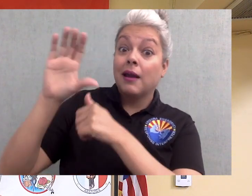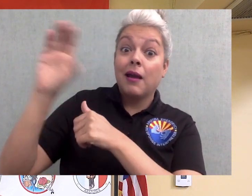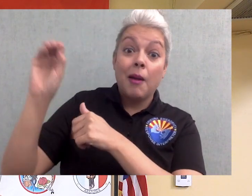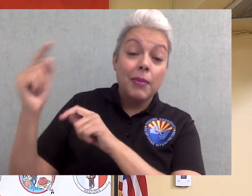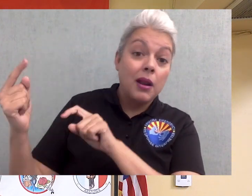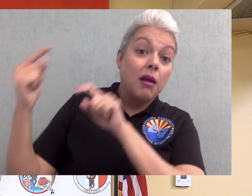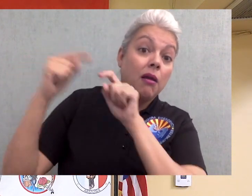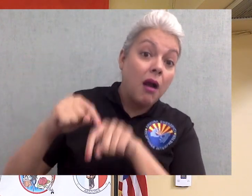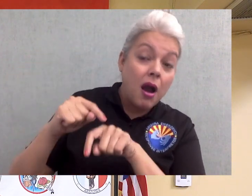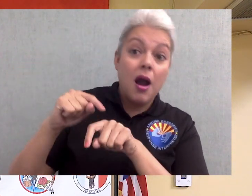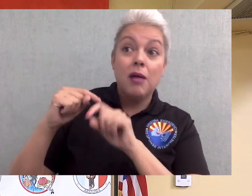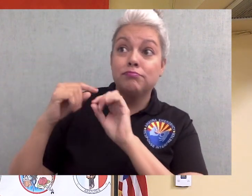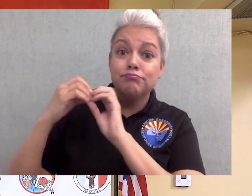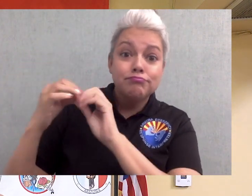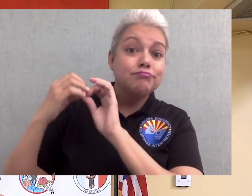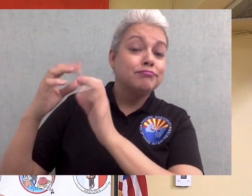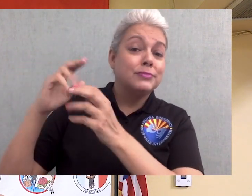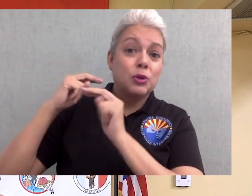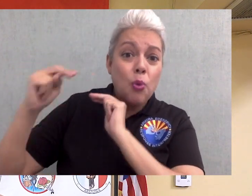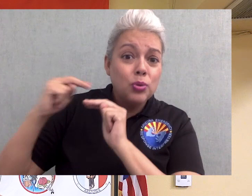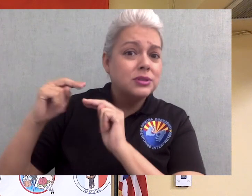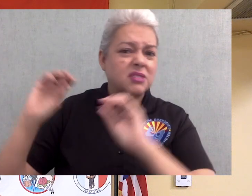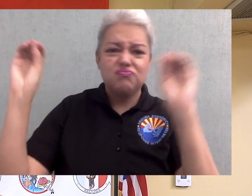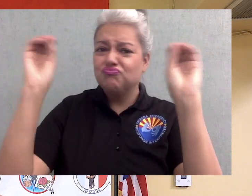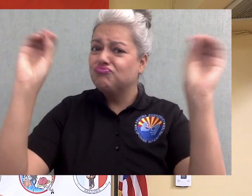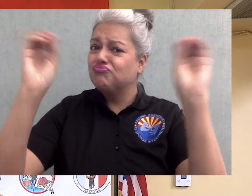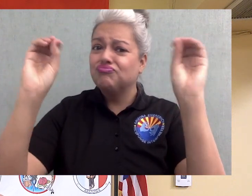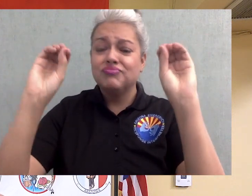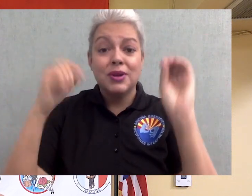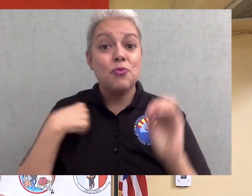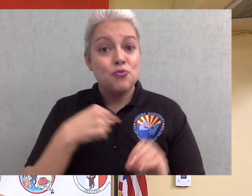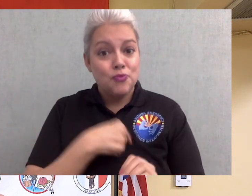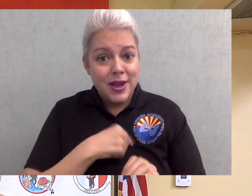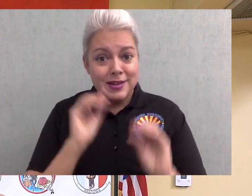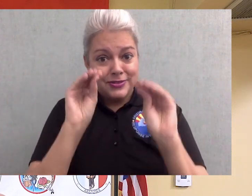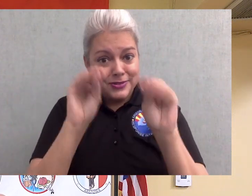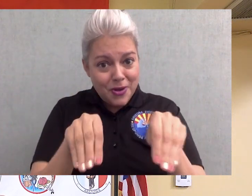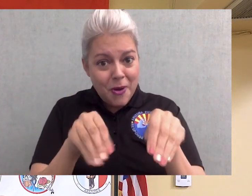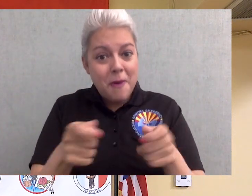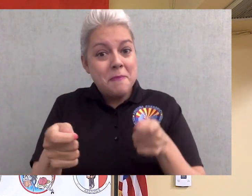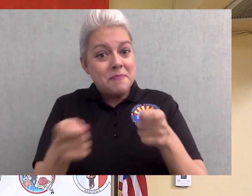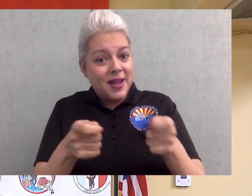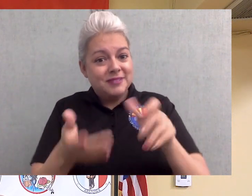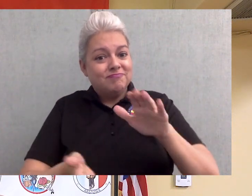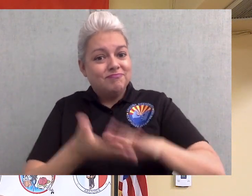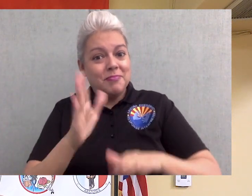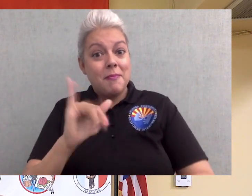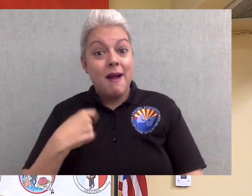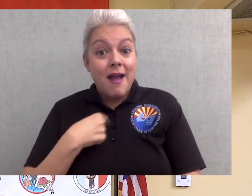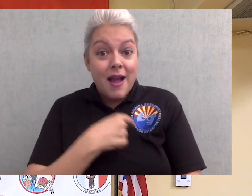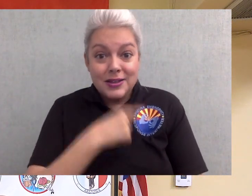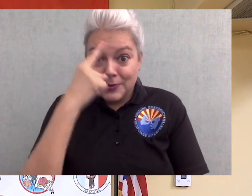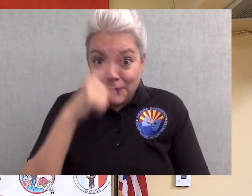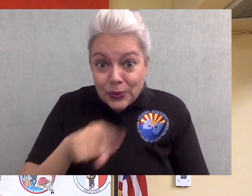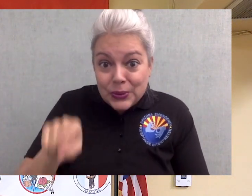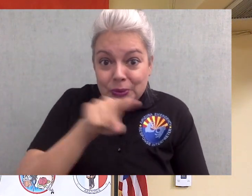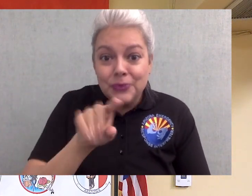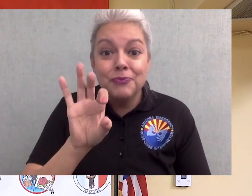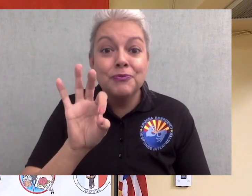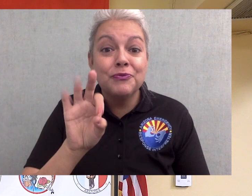internet services because this is being owned and installed and managed by us for you. Thank